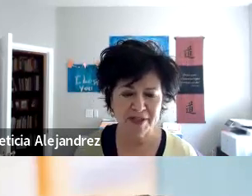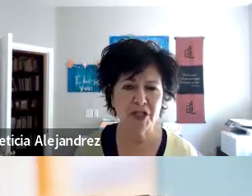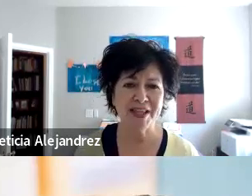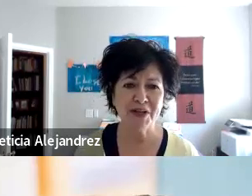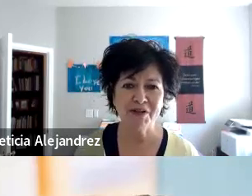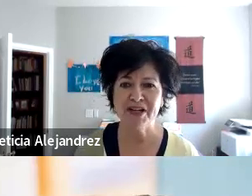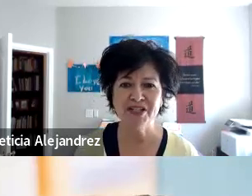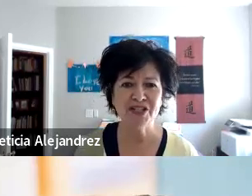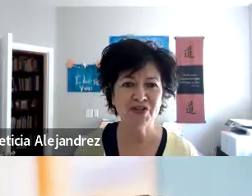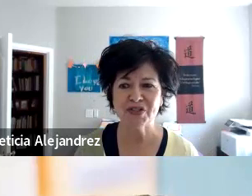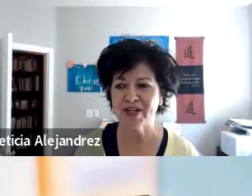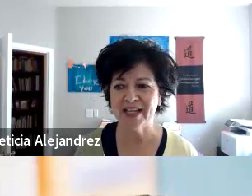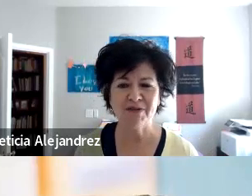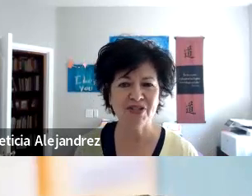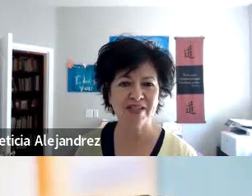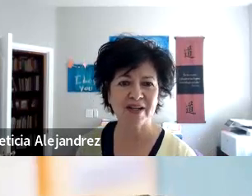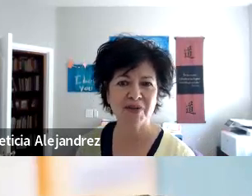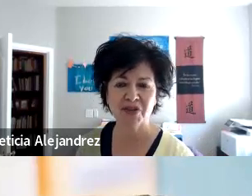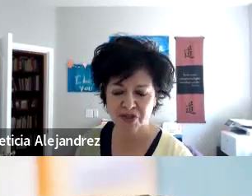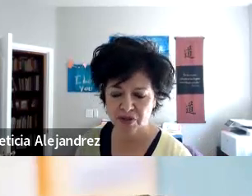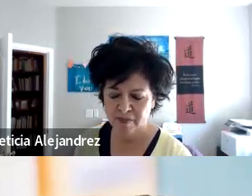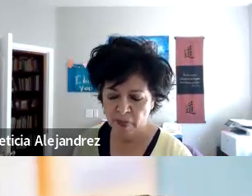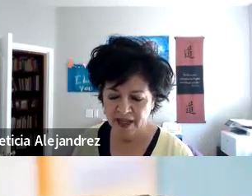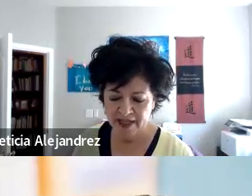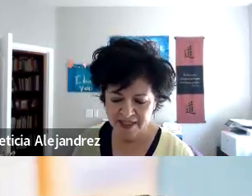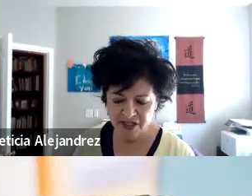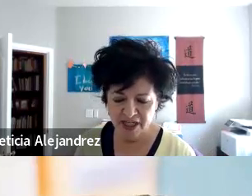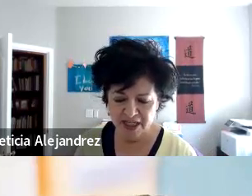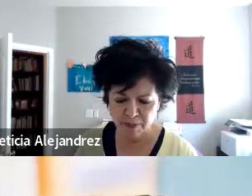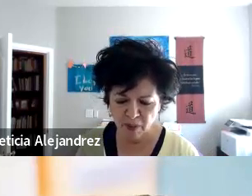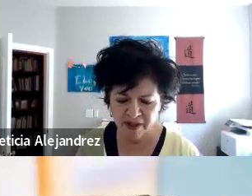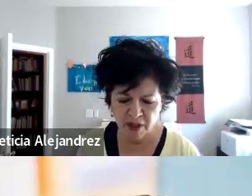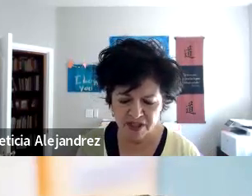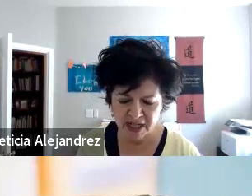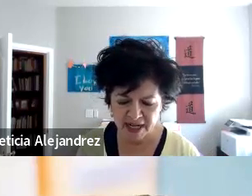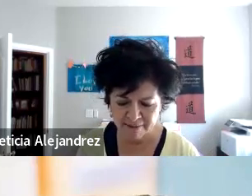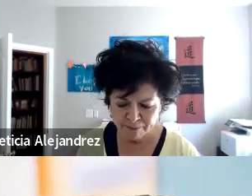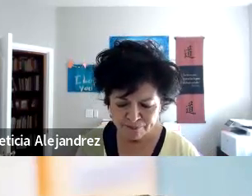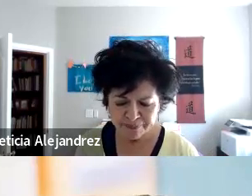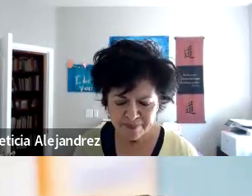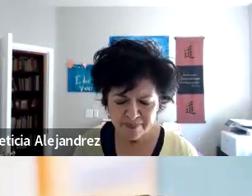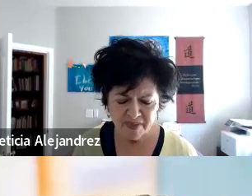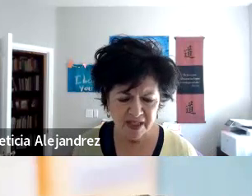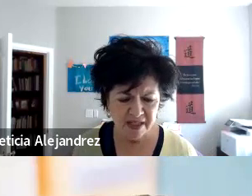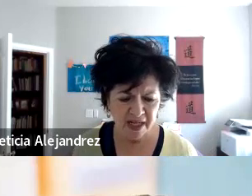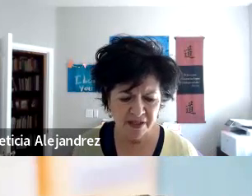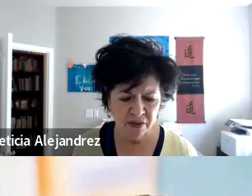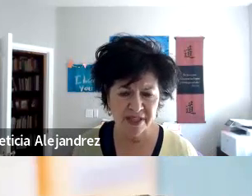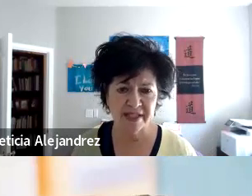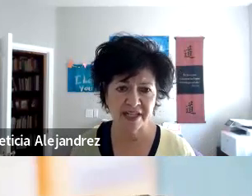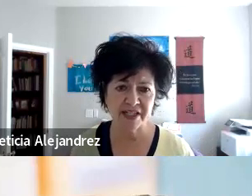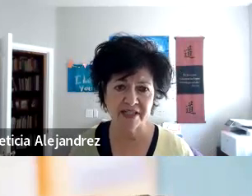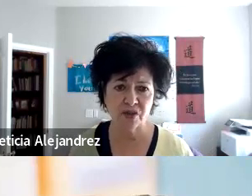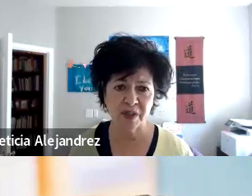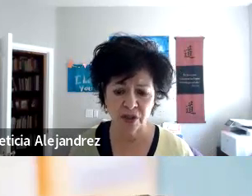our presenters. I think when he just first started, I think he was just there a month or two at DHCS. But one of the questions that I had is, I know